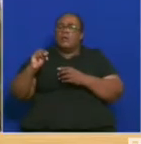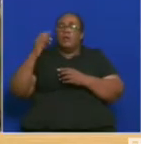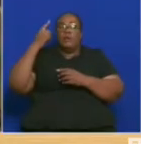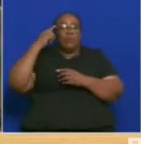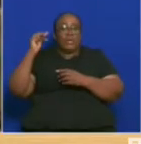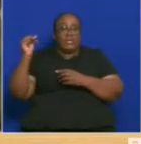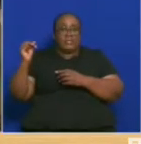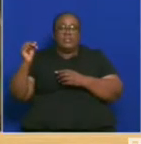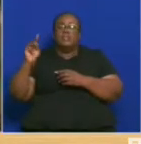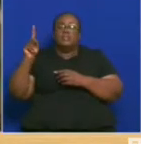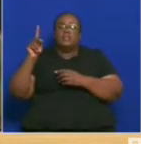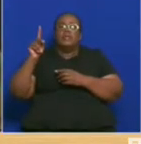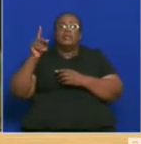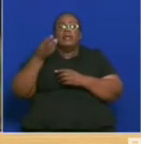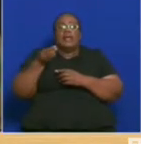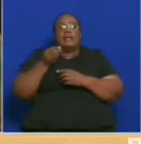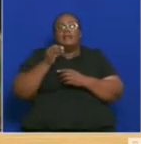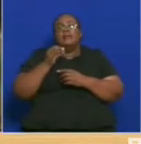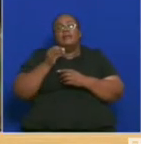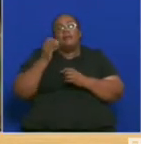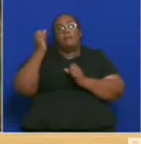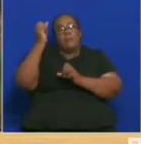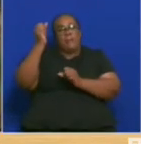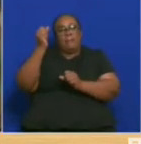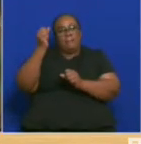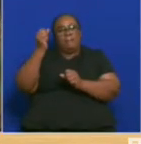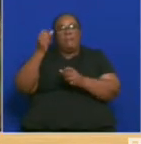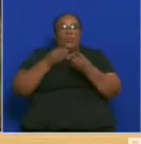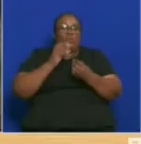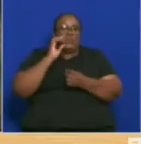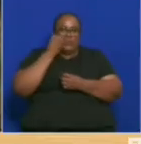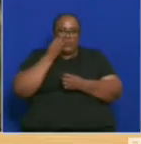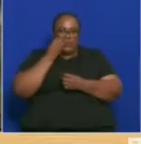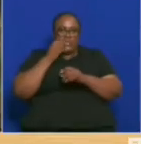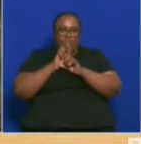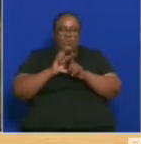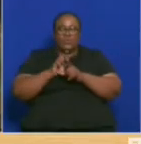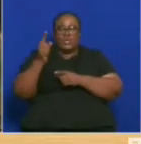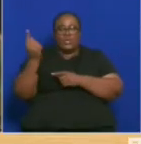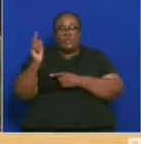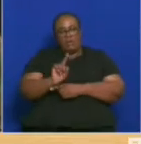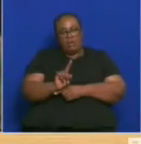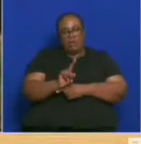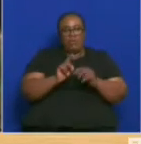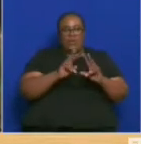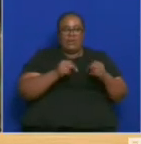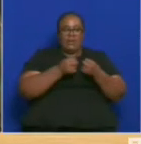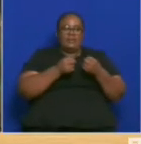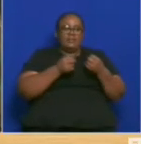to this briefing, General Mkhwanazi had also appeared in the National Assembly in our committee, portfolio